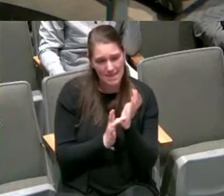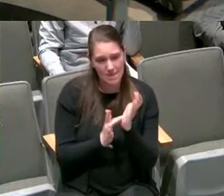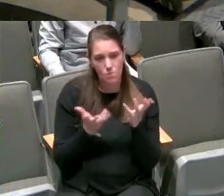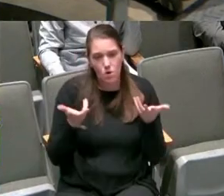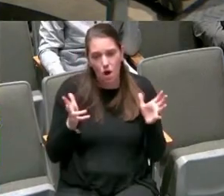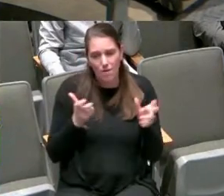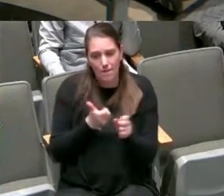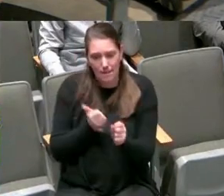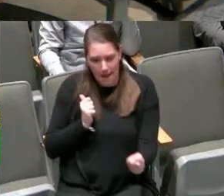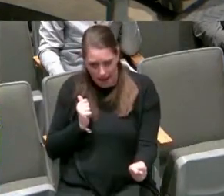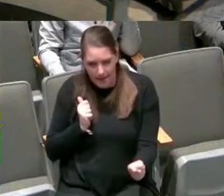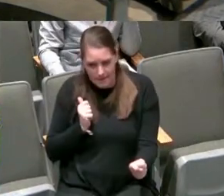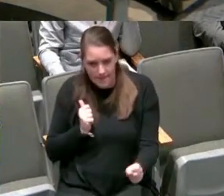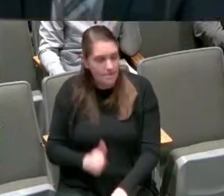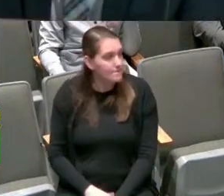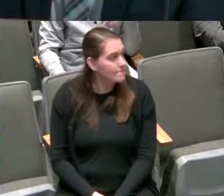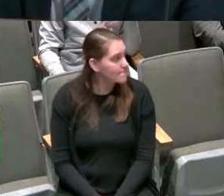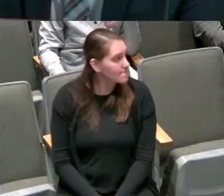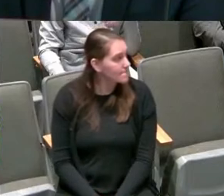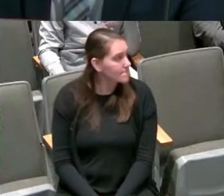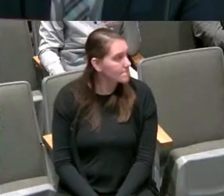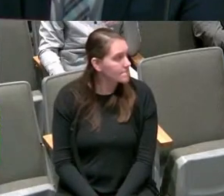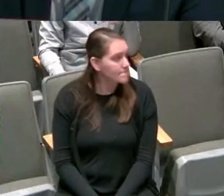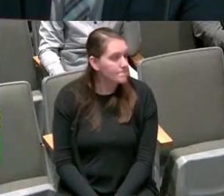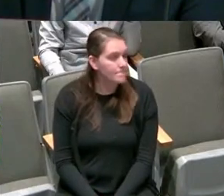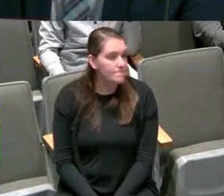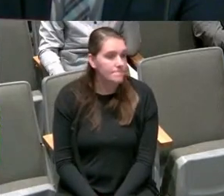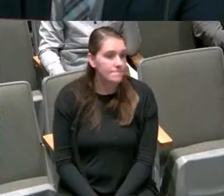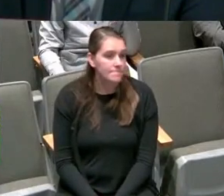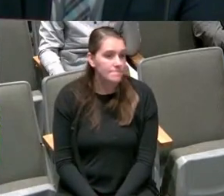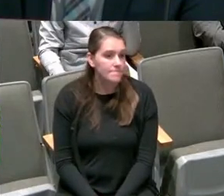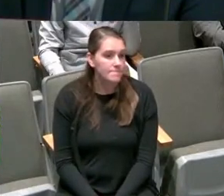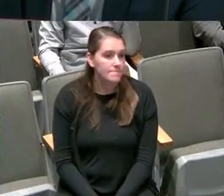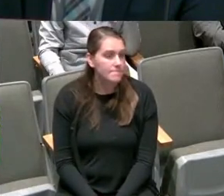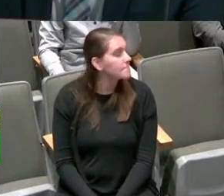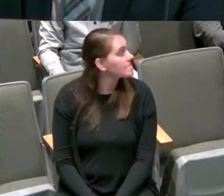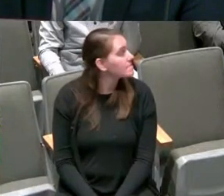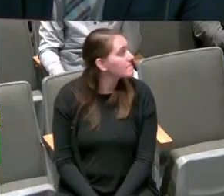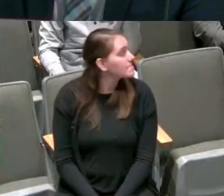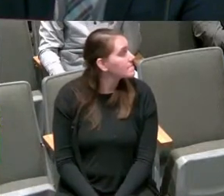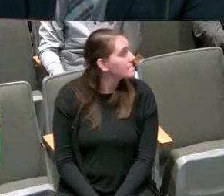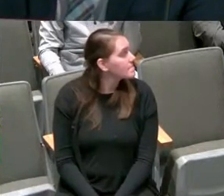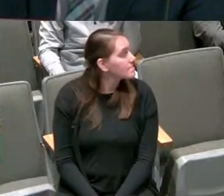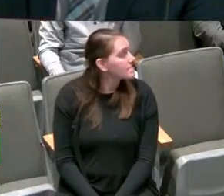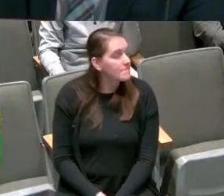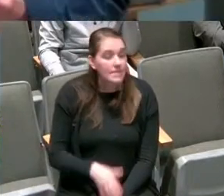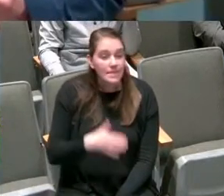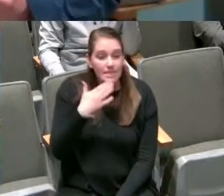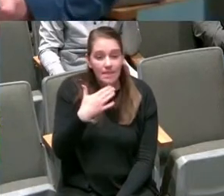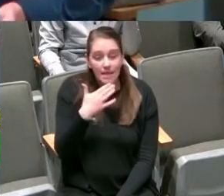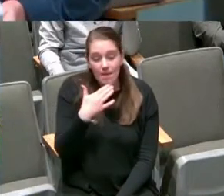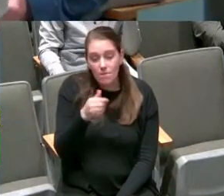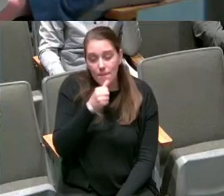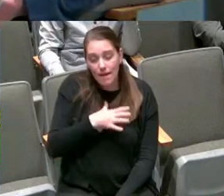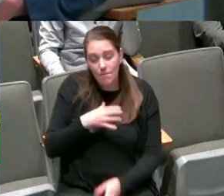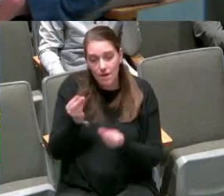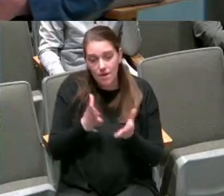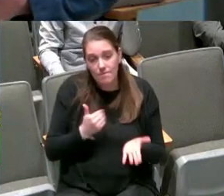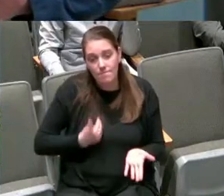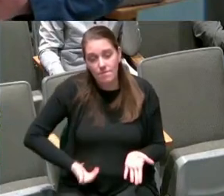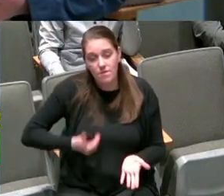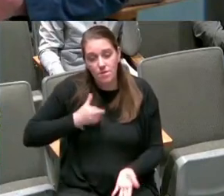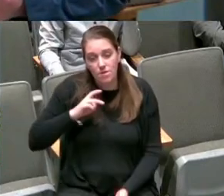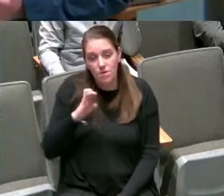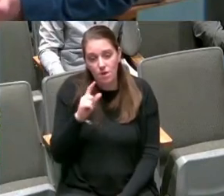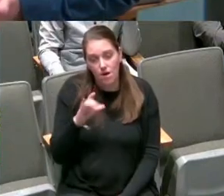behind thank you yes thank you madam moderator my name is Carl